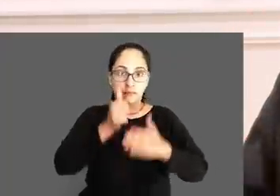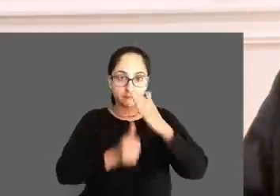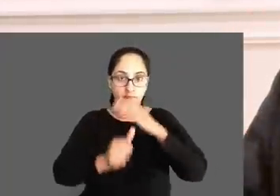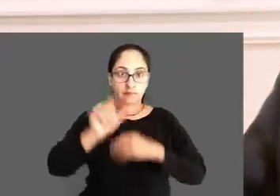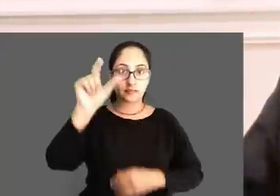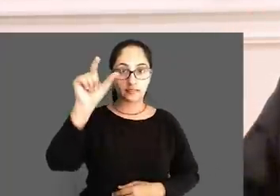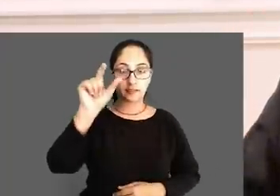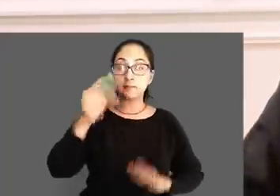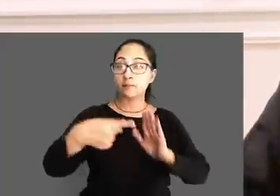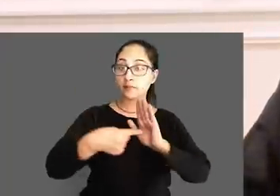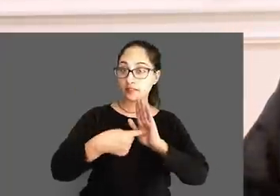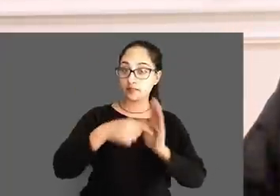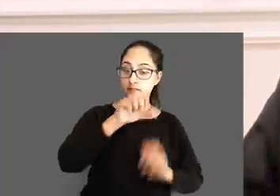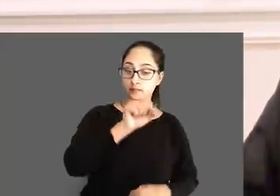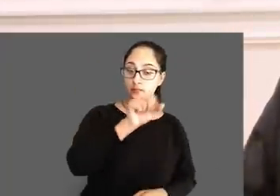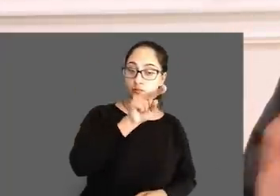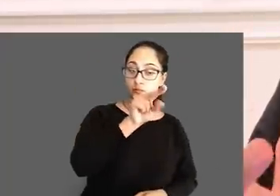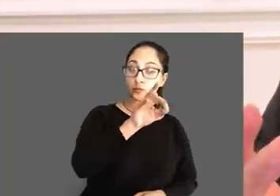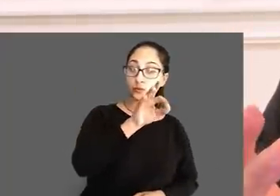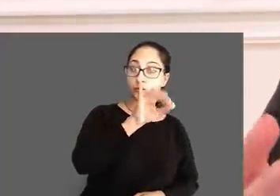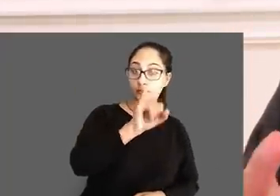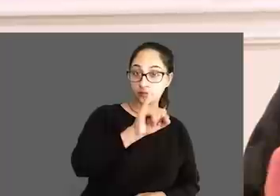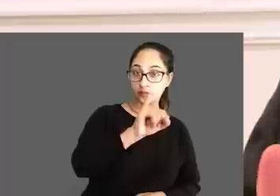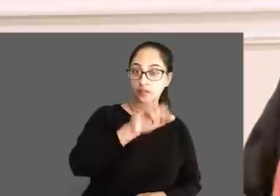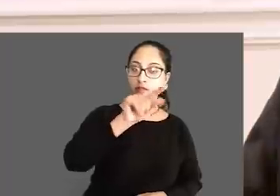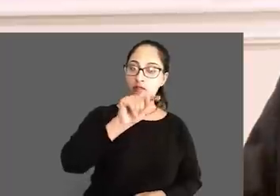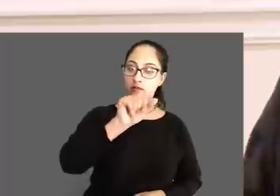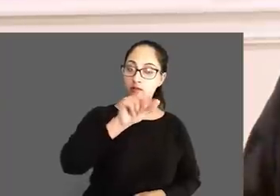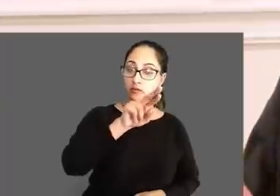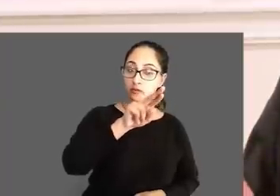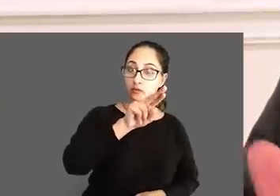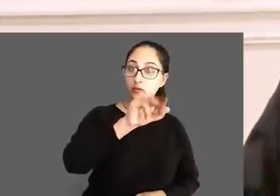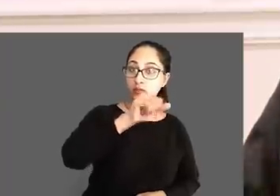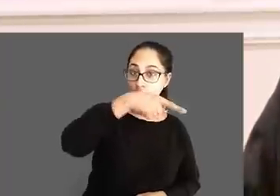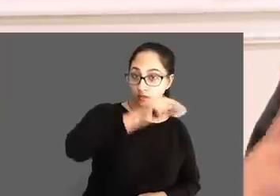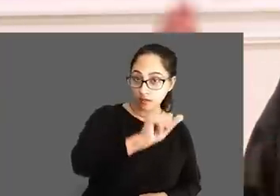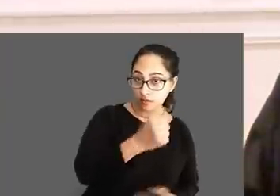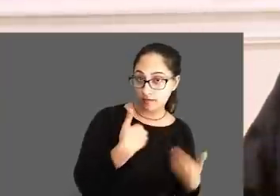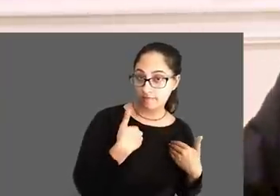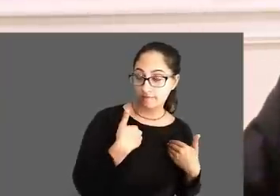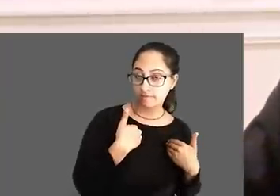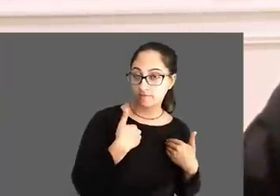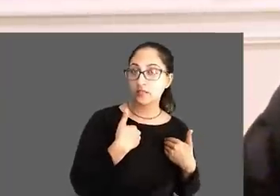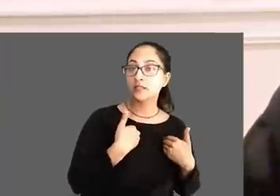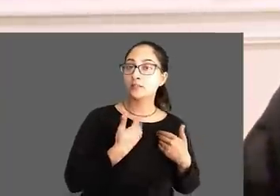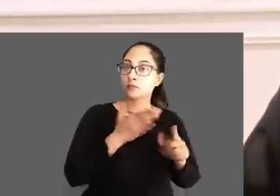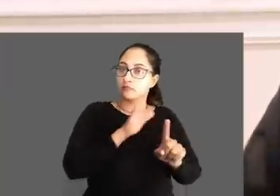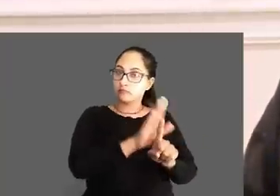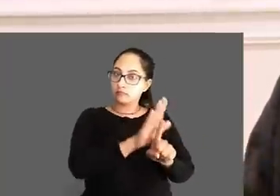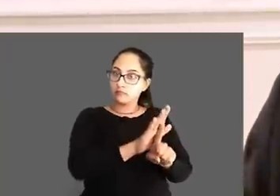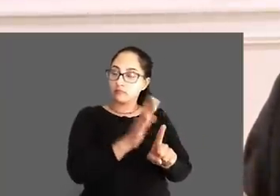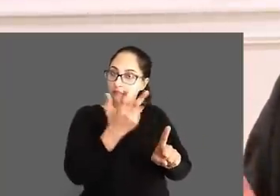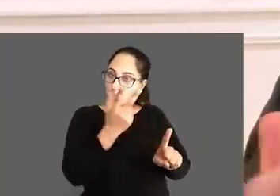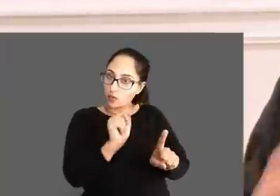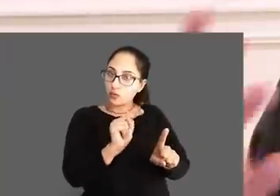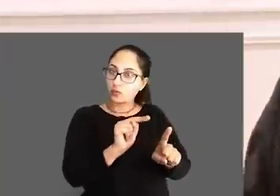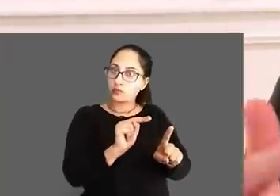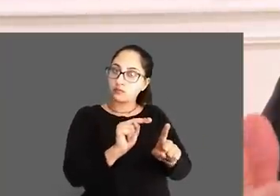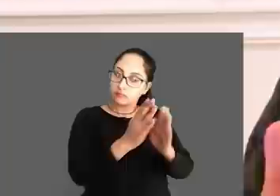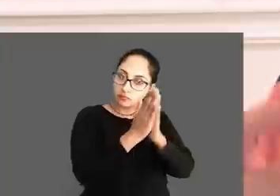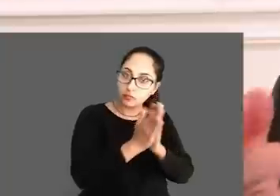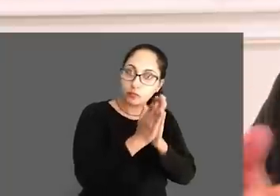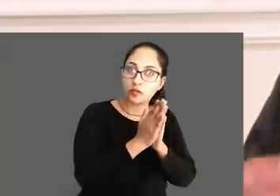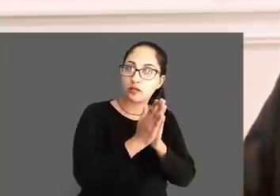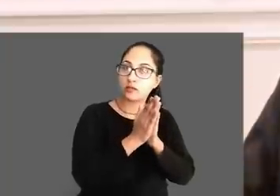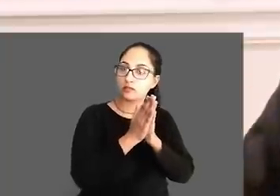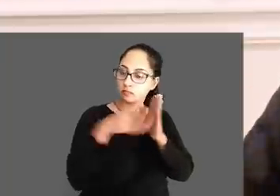communities within Islam. So, for example, Sufi tariqas. There are many Sufi tariqas, many Sufi